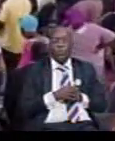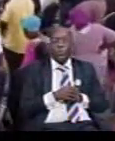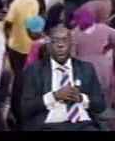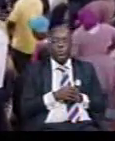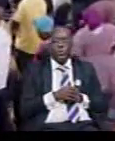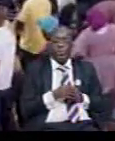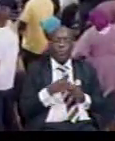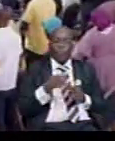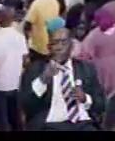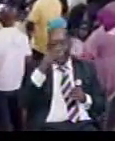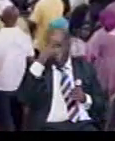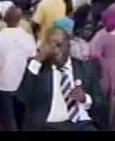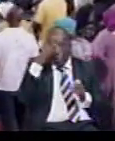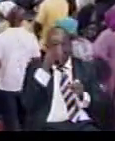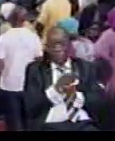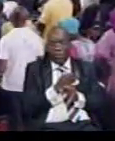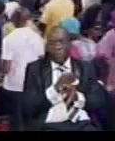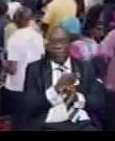Faith